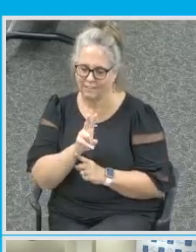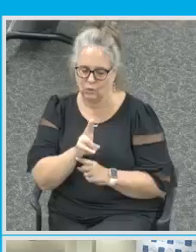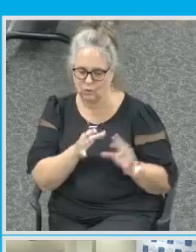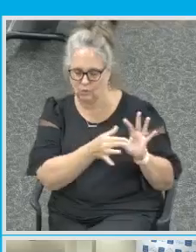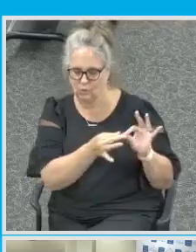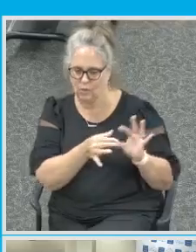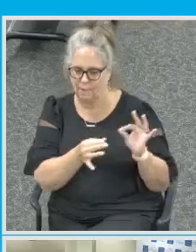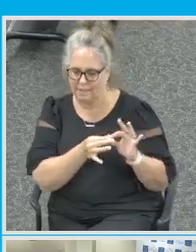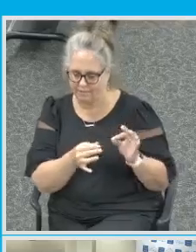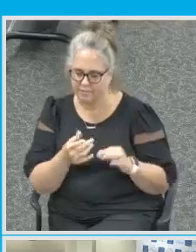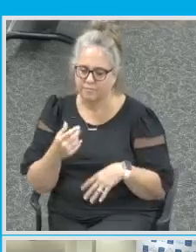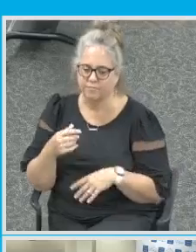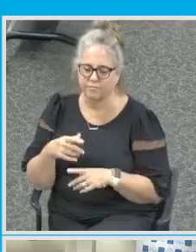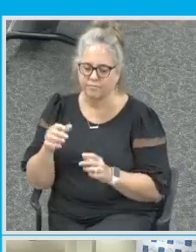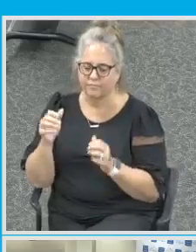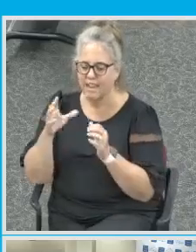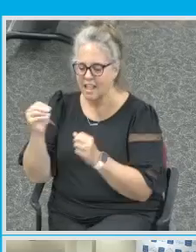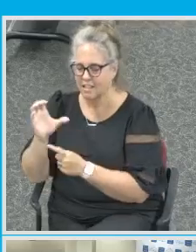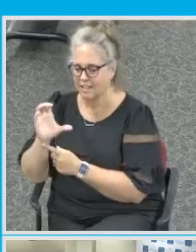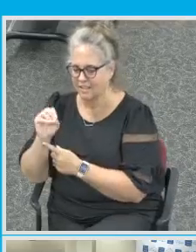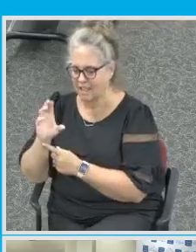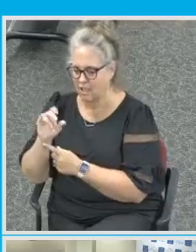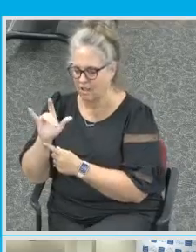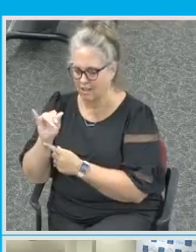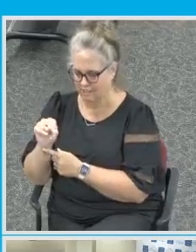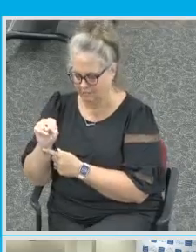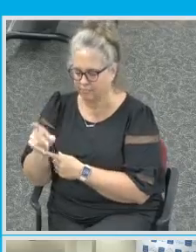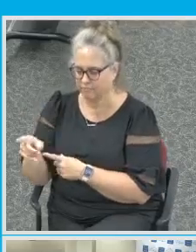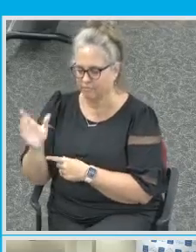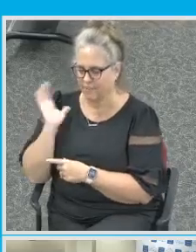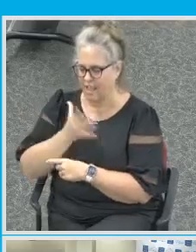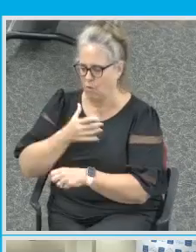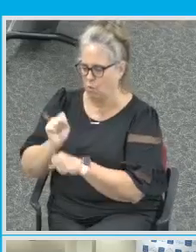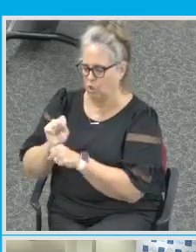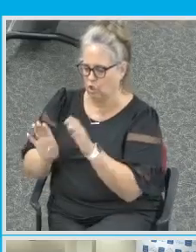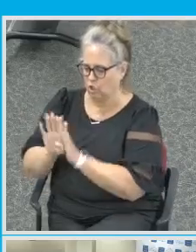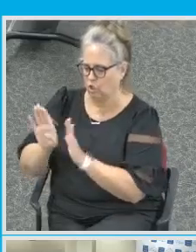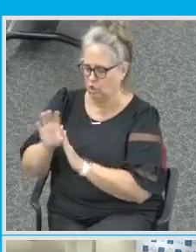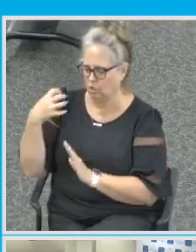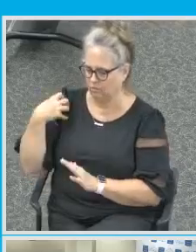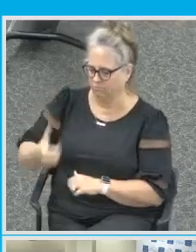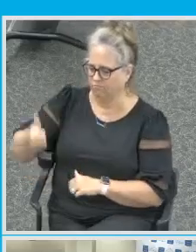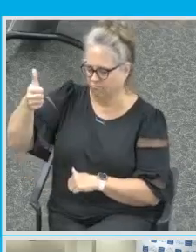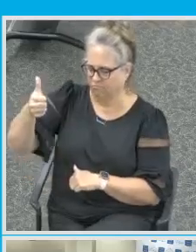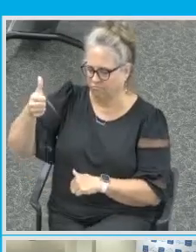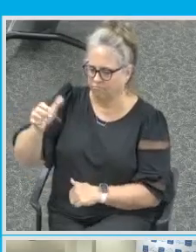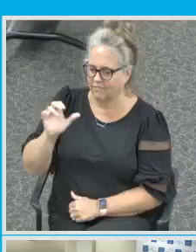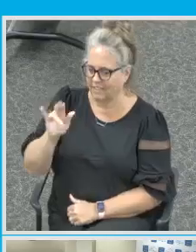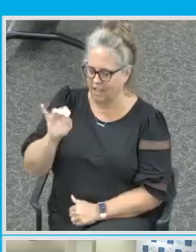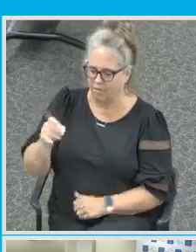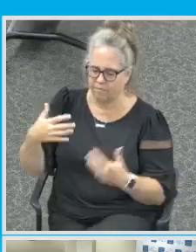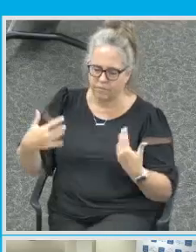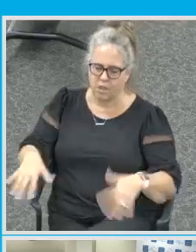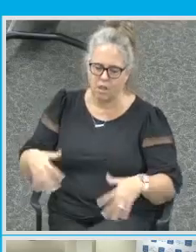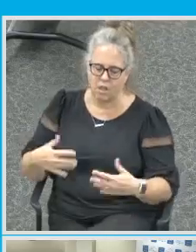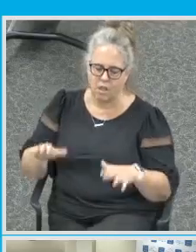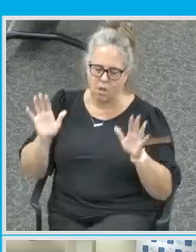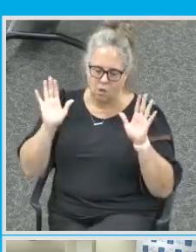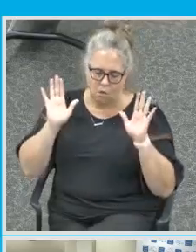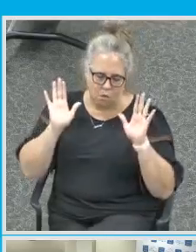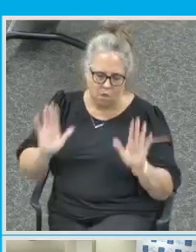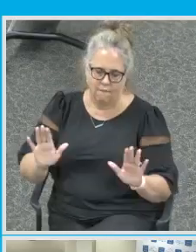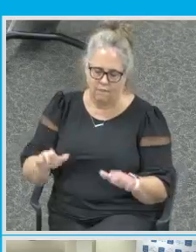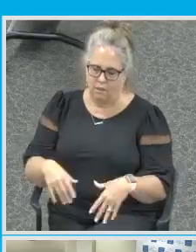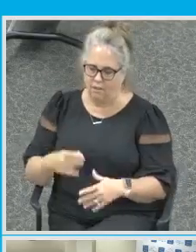as our new workforce development director, Carrie Sigmund. It was a great opportunity to be on a national stage to talk about the good